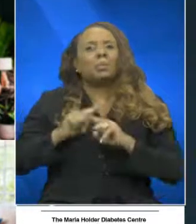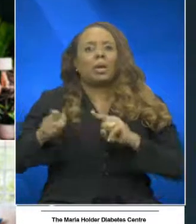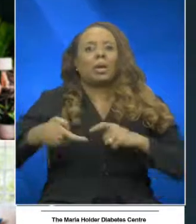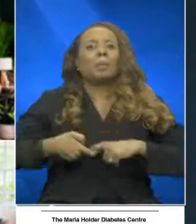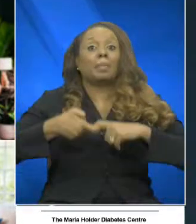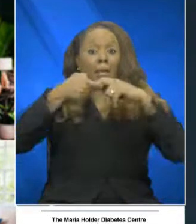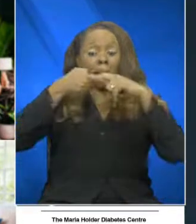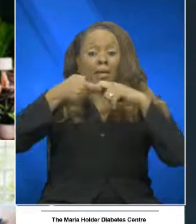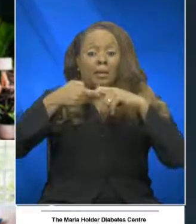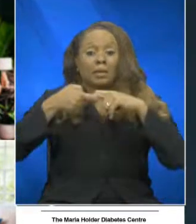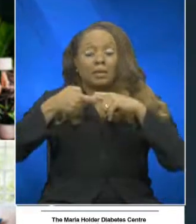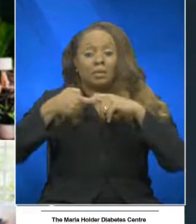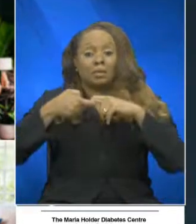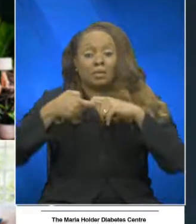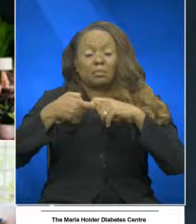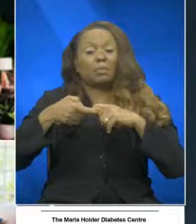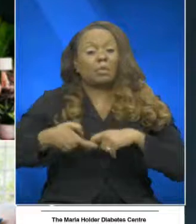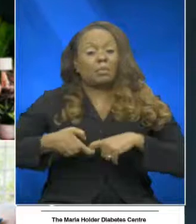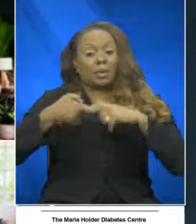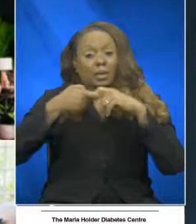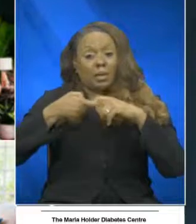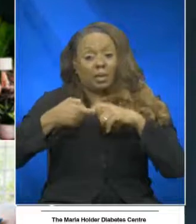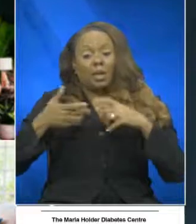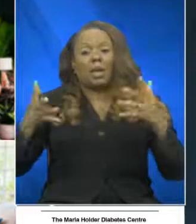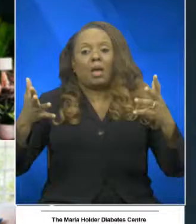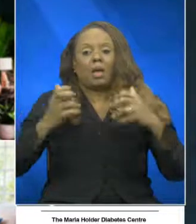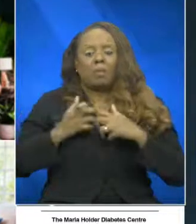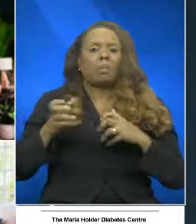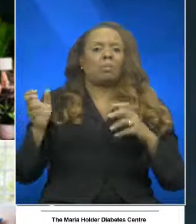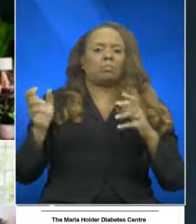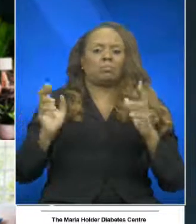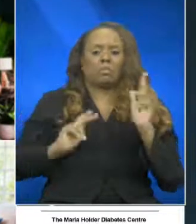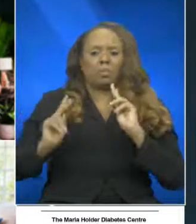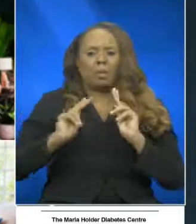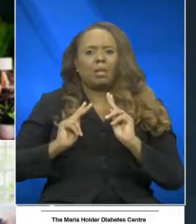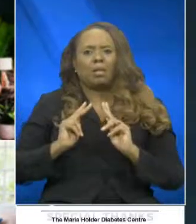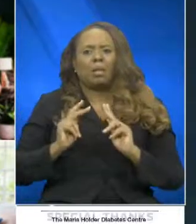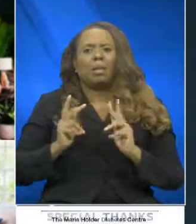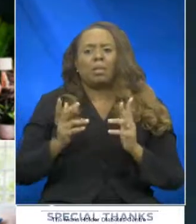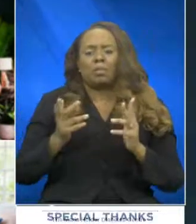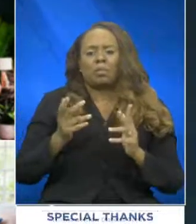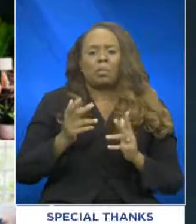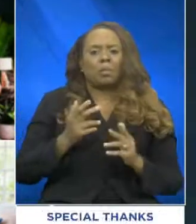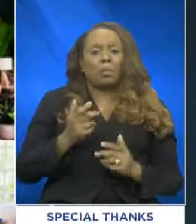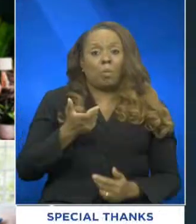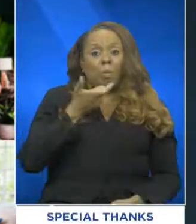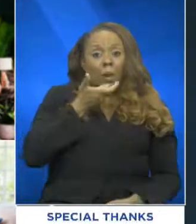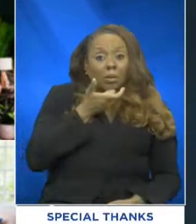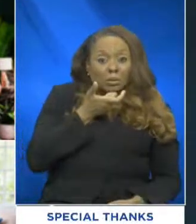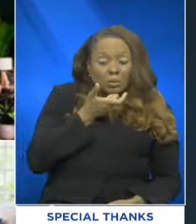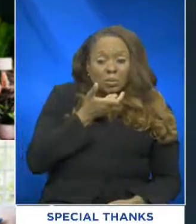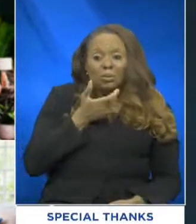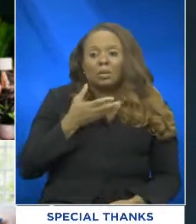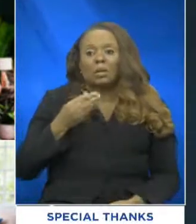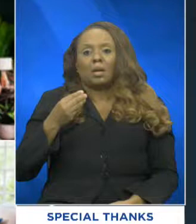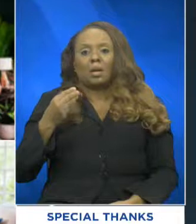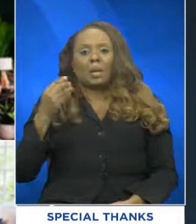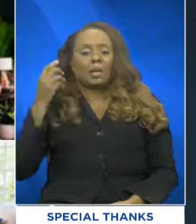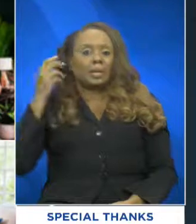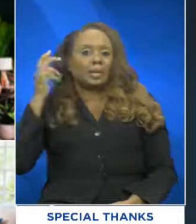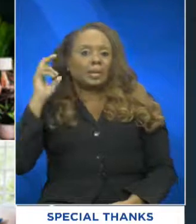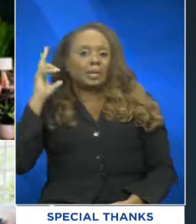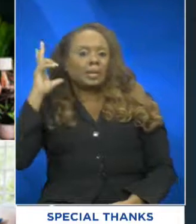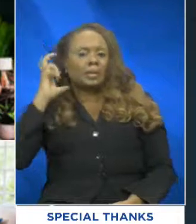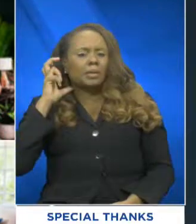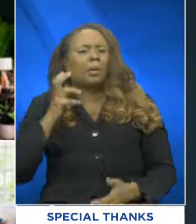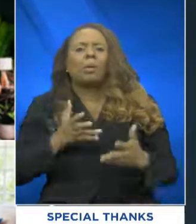I'd like us just to go back to the basic, and for those who are viewing and listening, what is a stroke? How